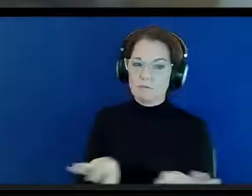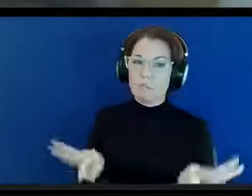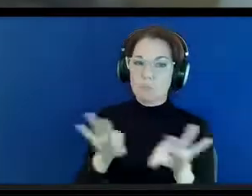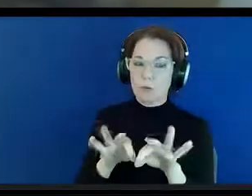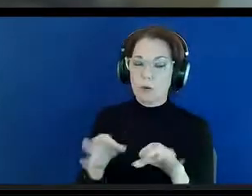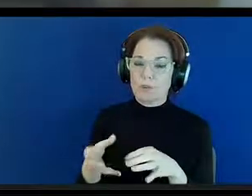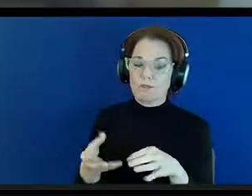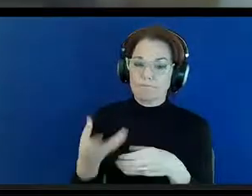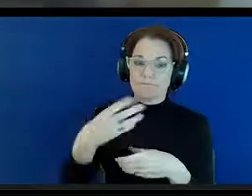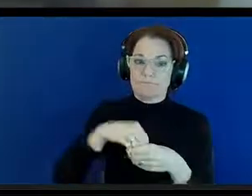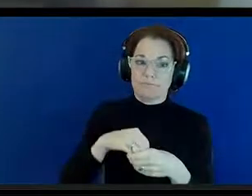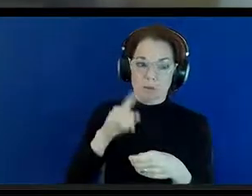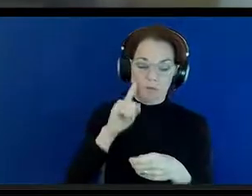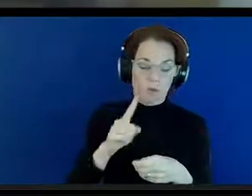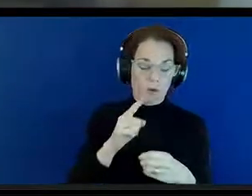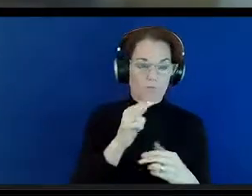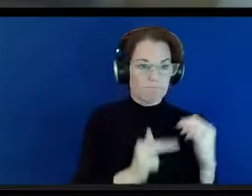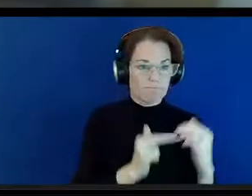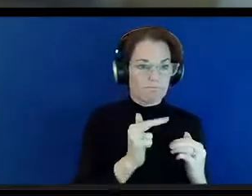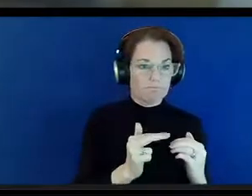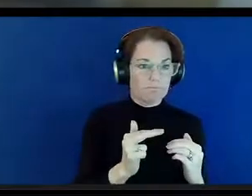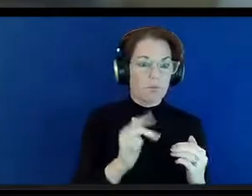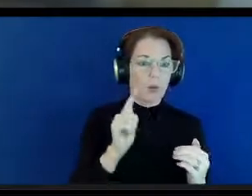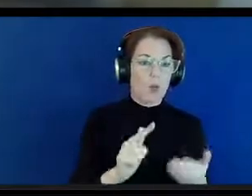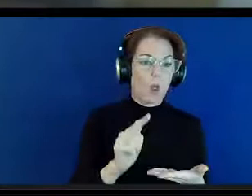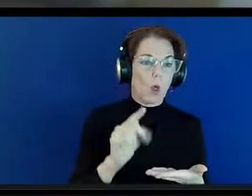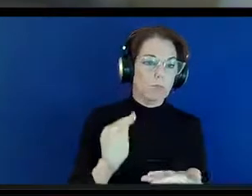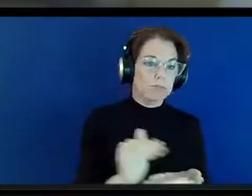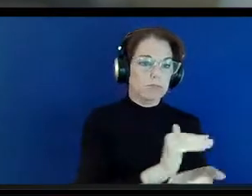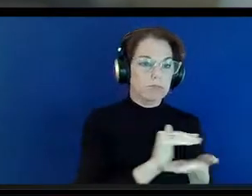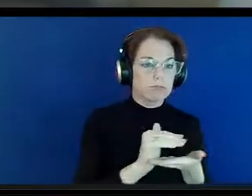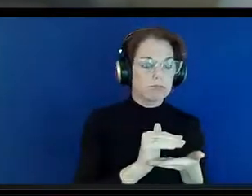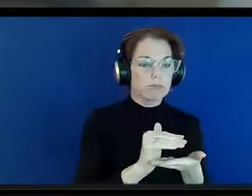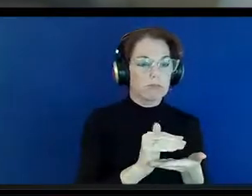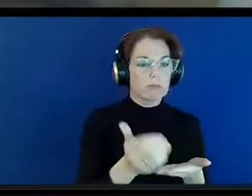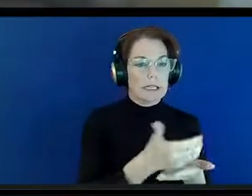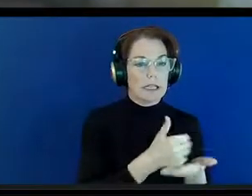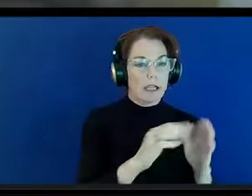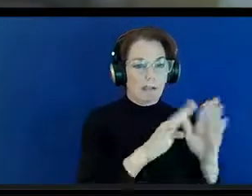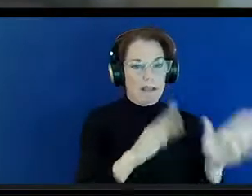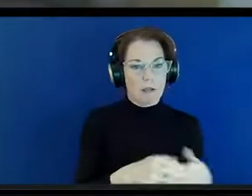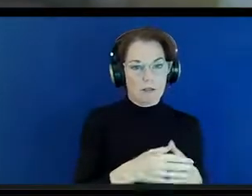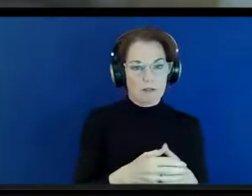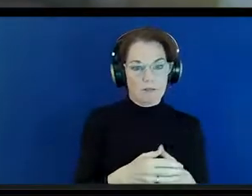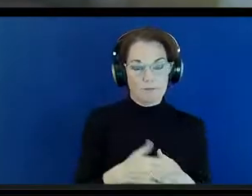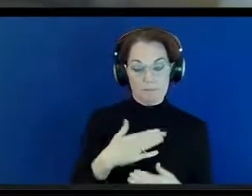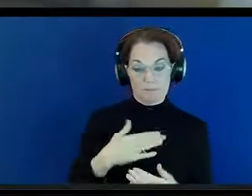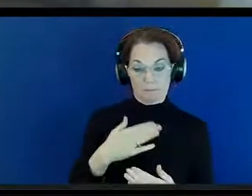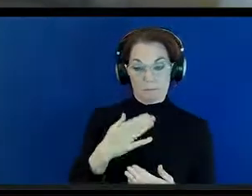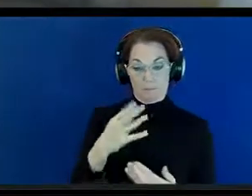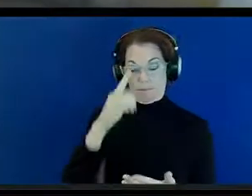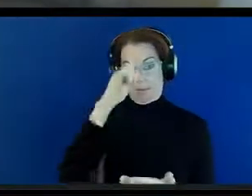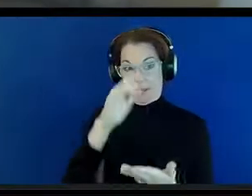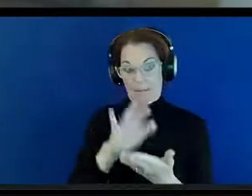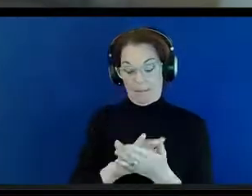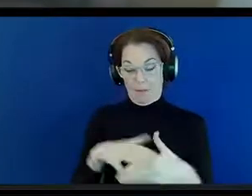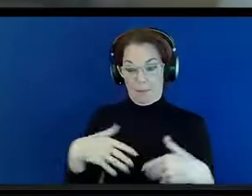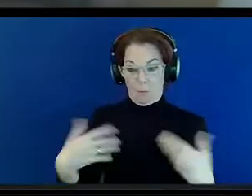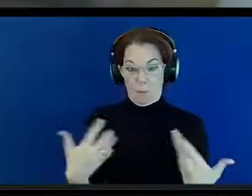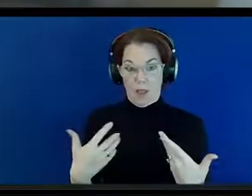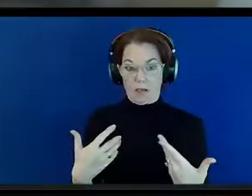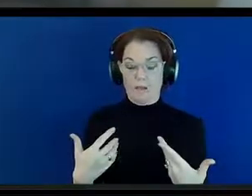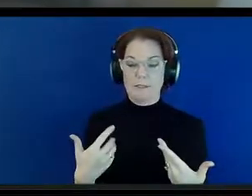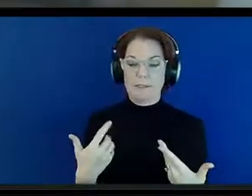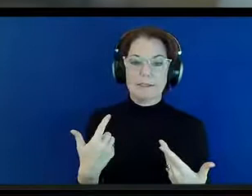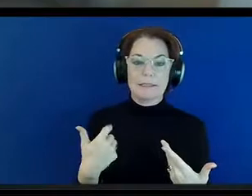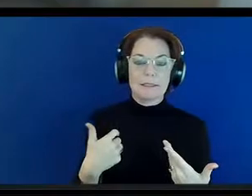developing low-income housing. I believe that putting our minds together, that one of the